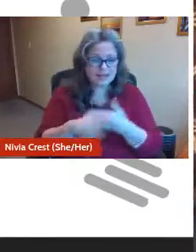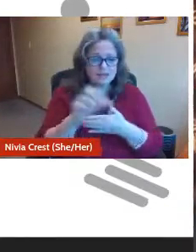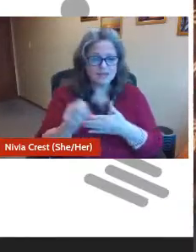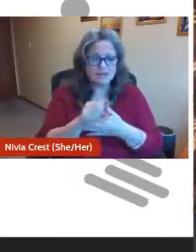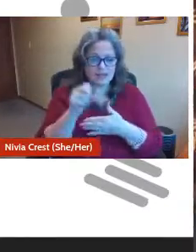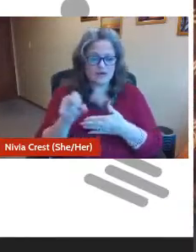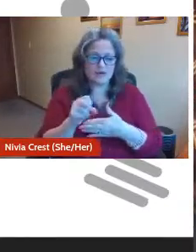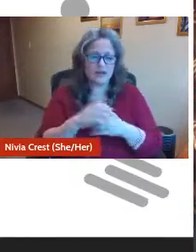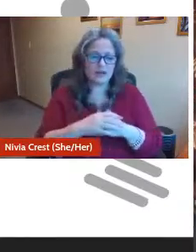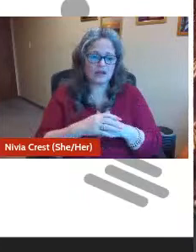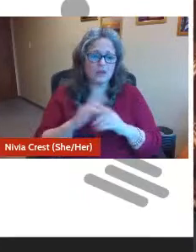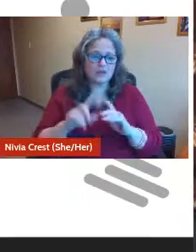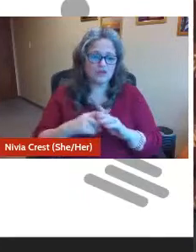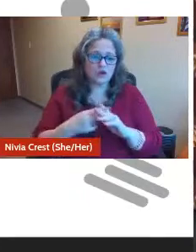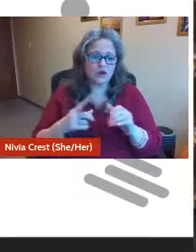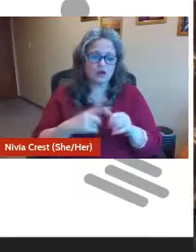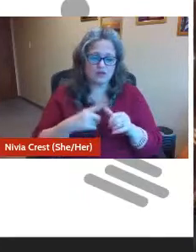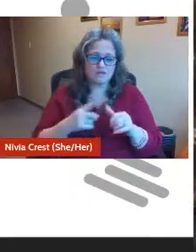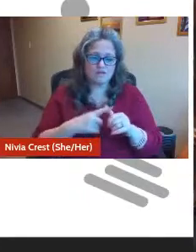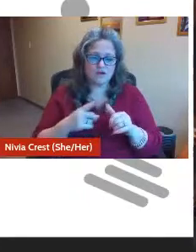will, start our first